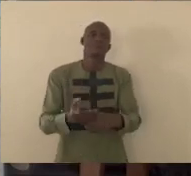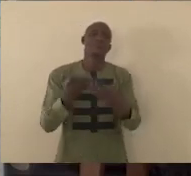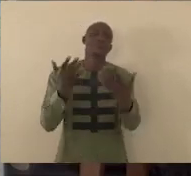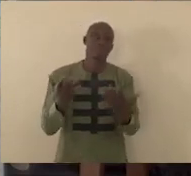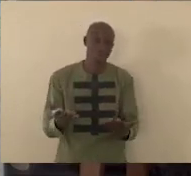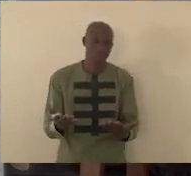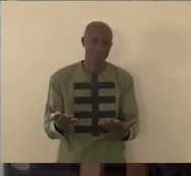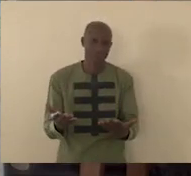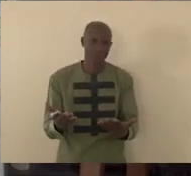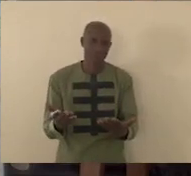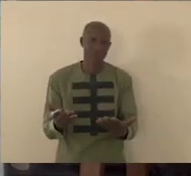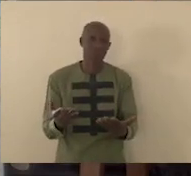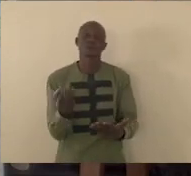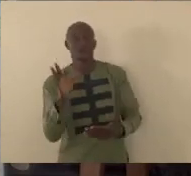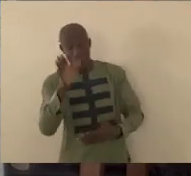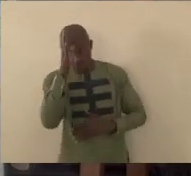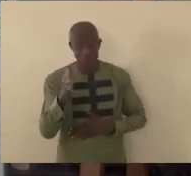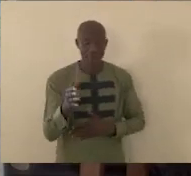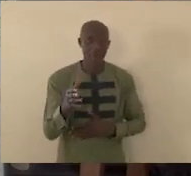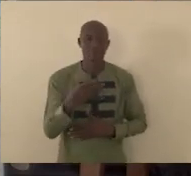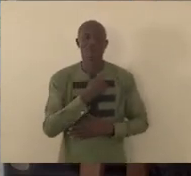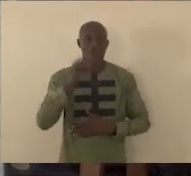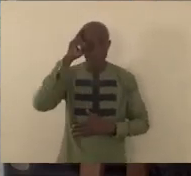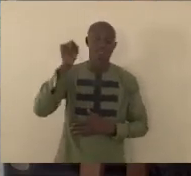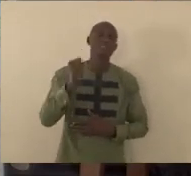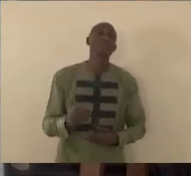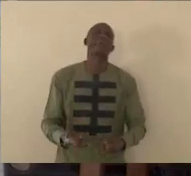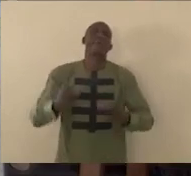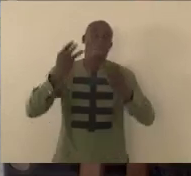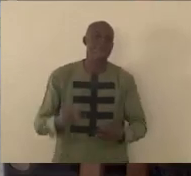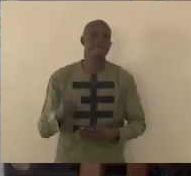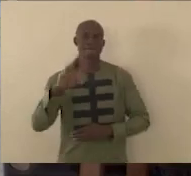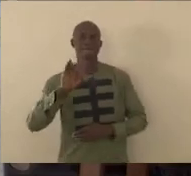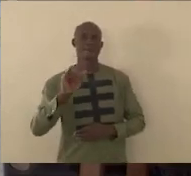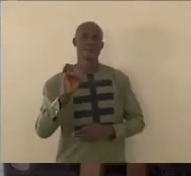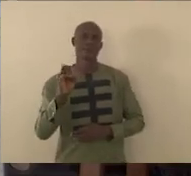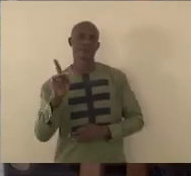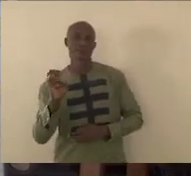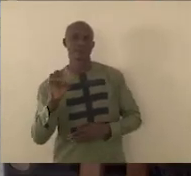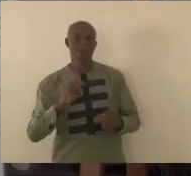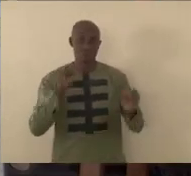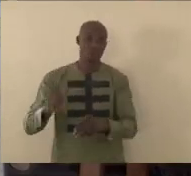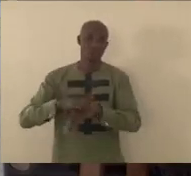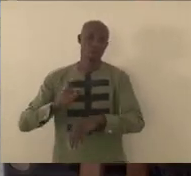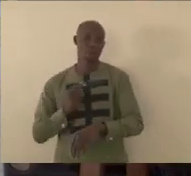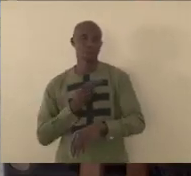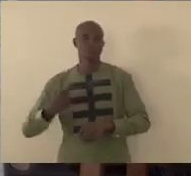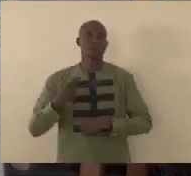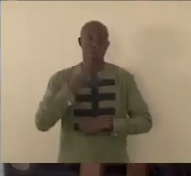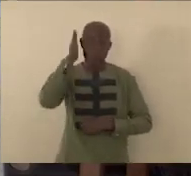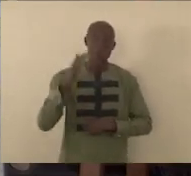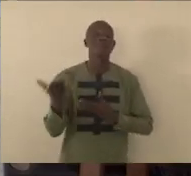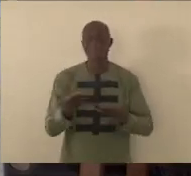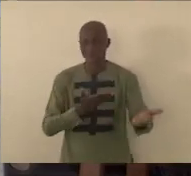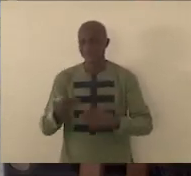the hard service of your father and his heavy yoke that he placed on us, and we